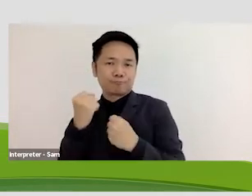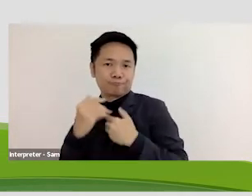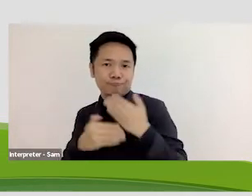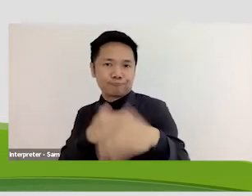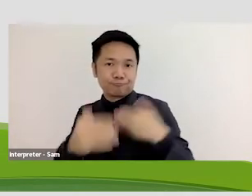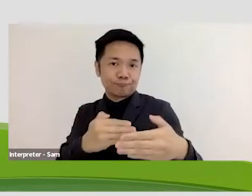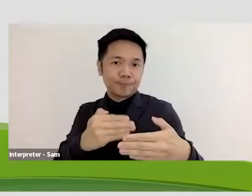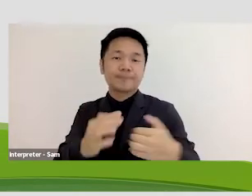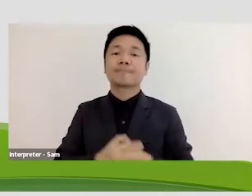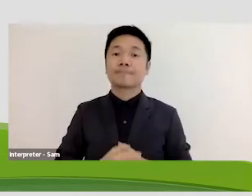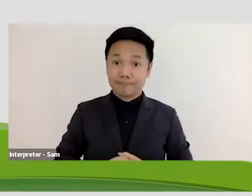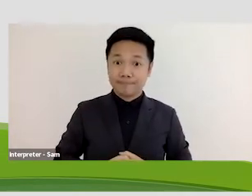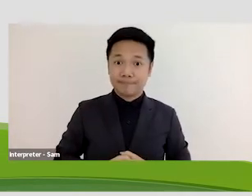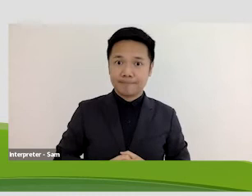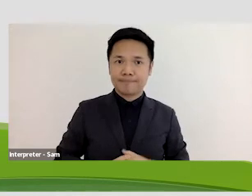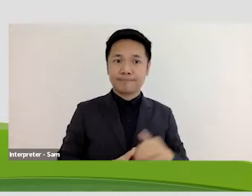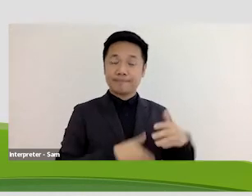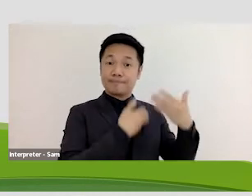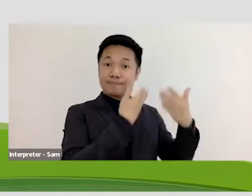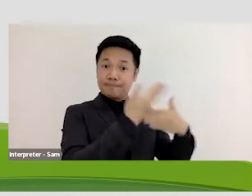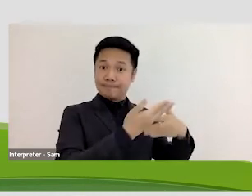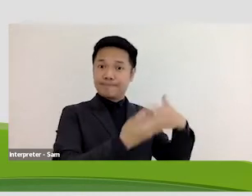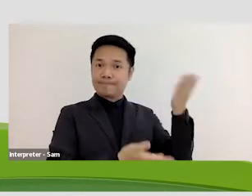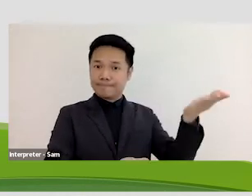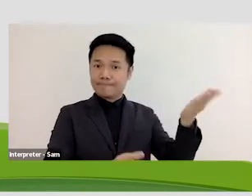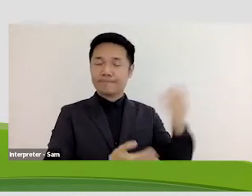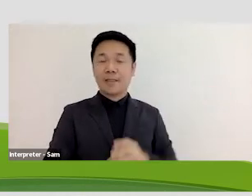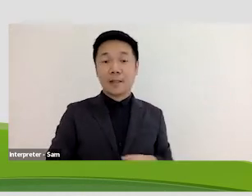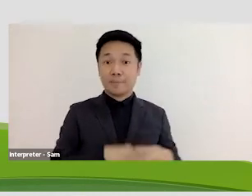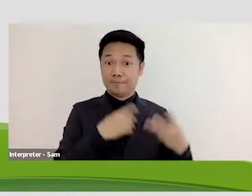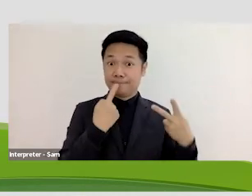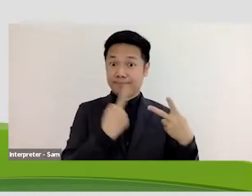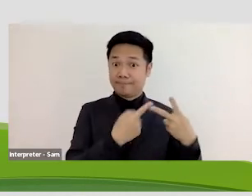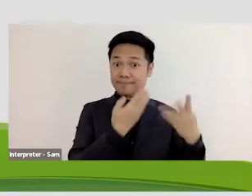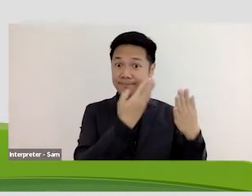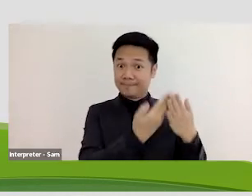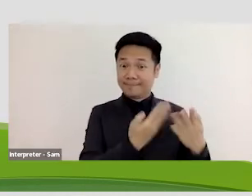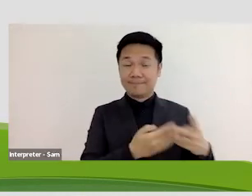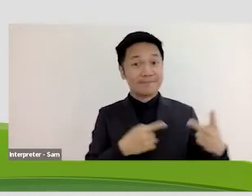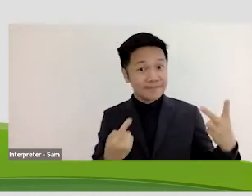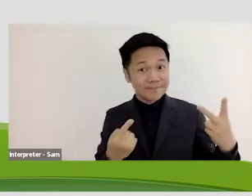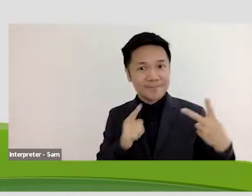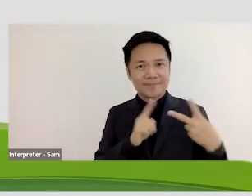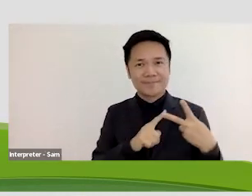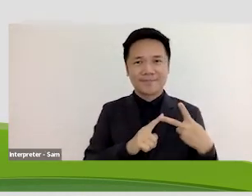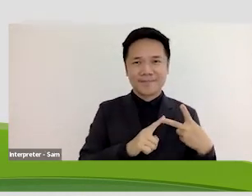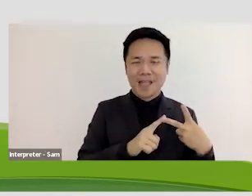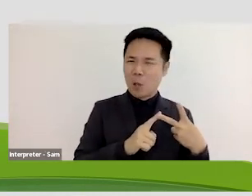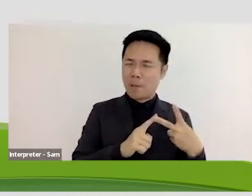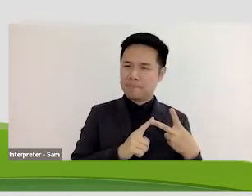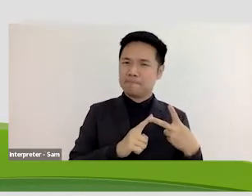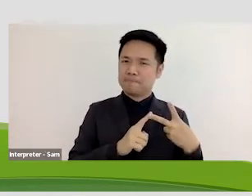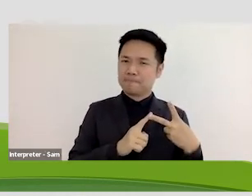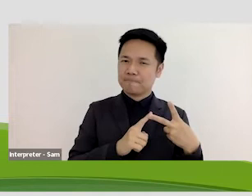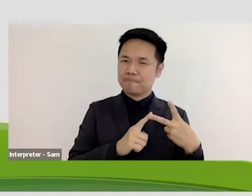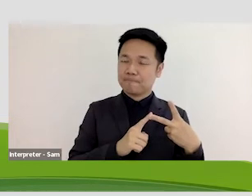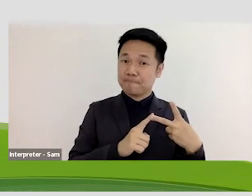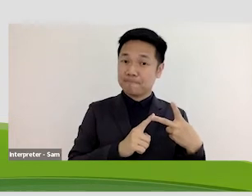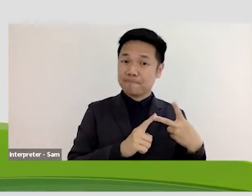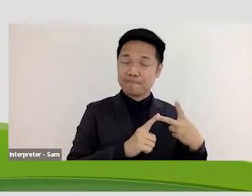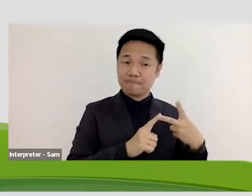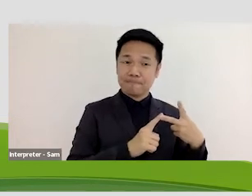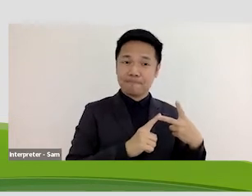please. The second set of recommendations emphasize the need to support, invest in,